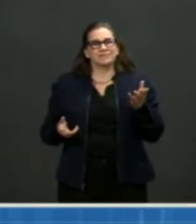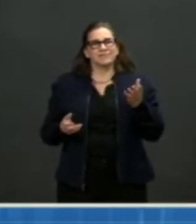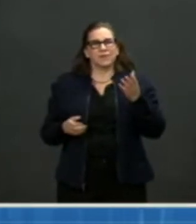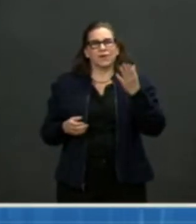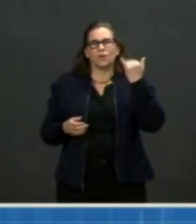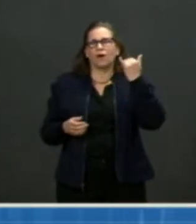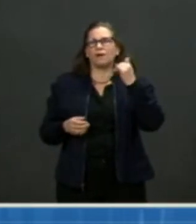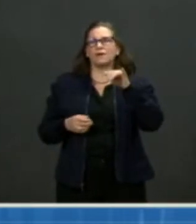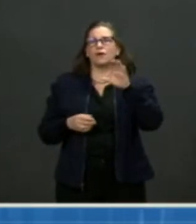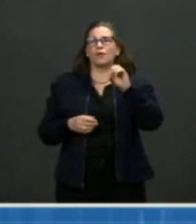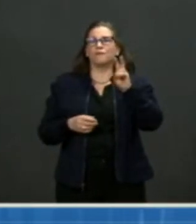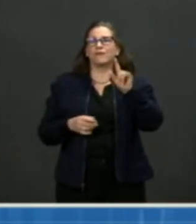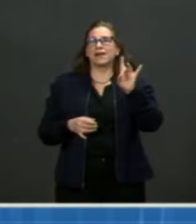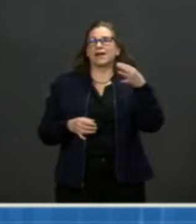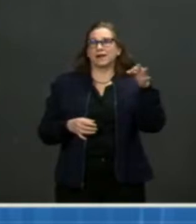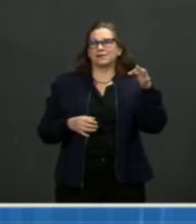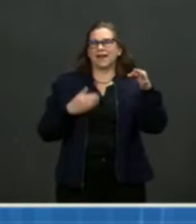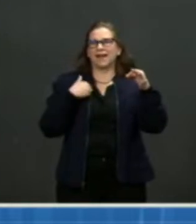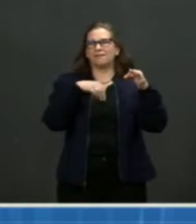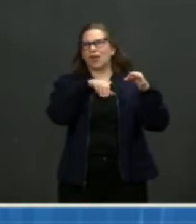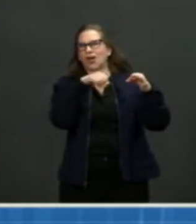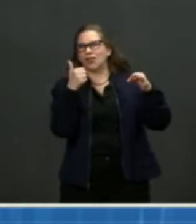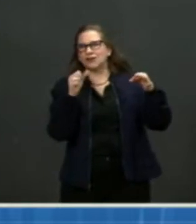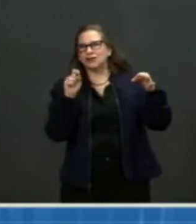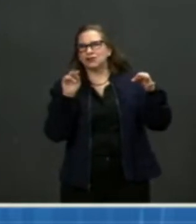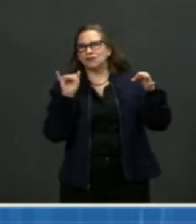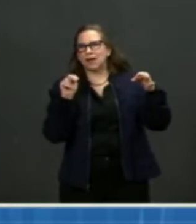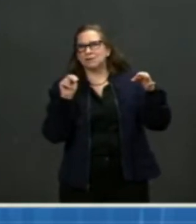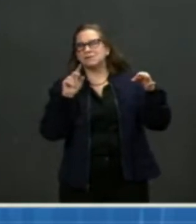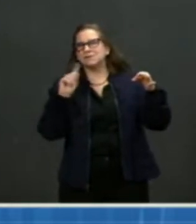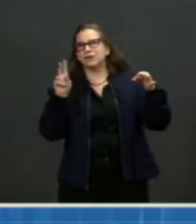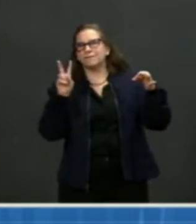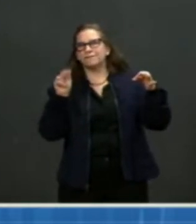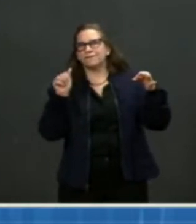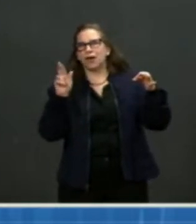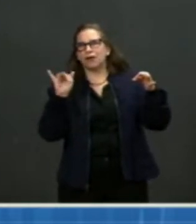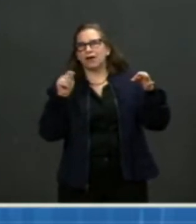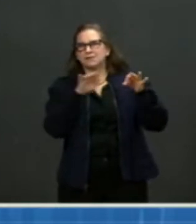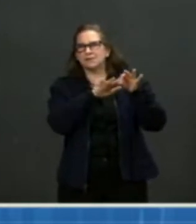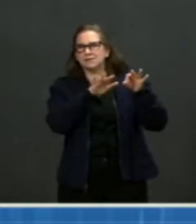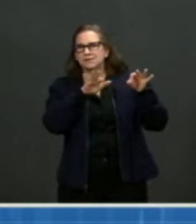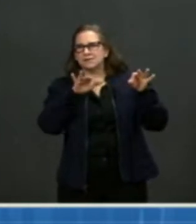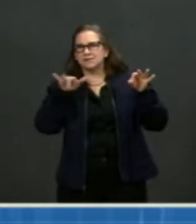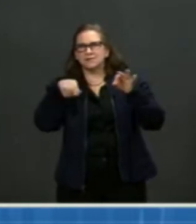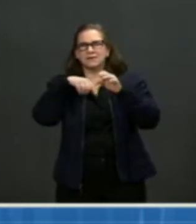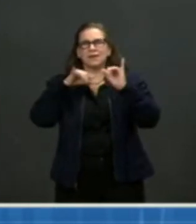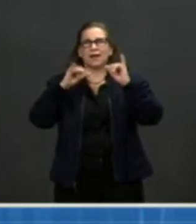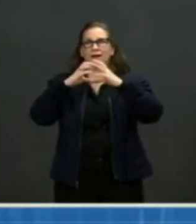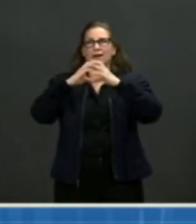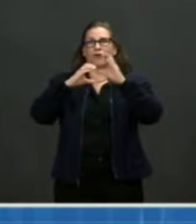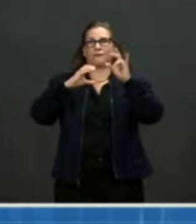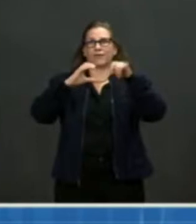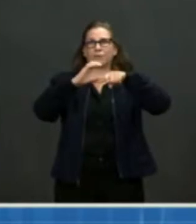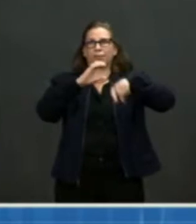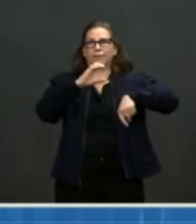B1427, B1429 is estimated to account for 52% of cases in